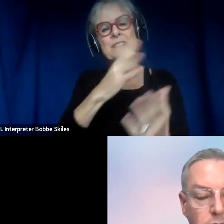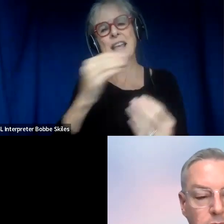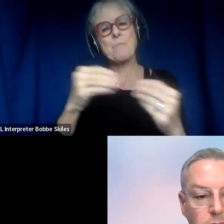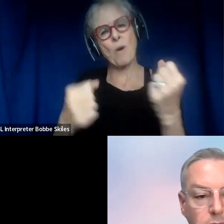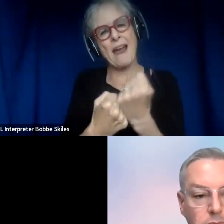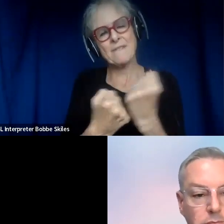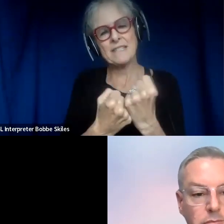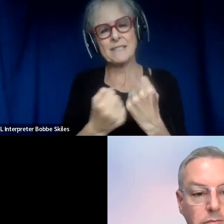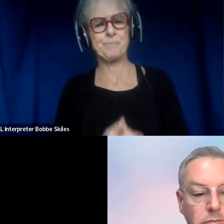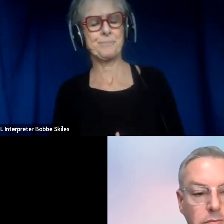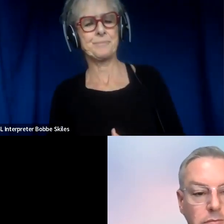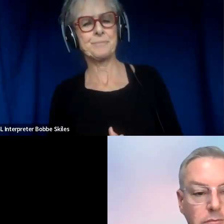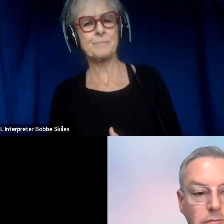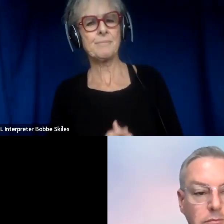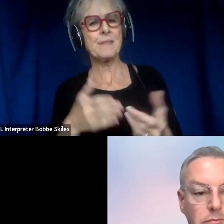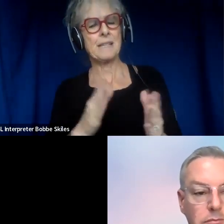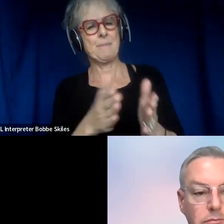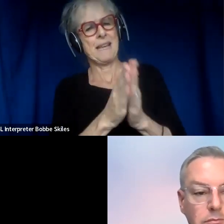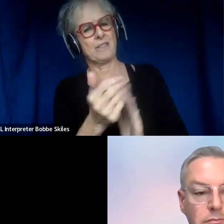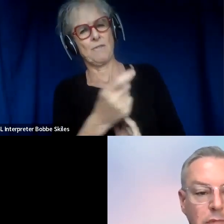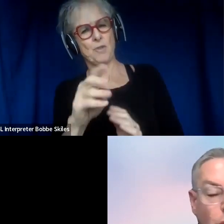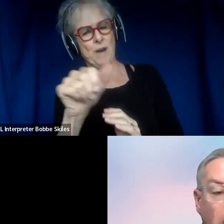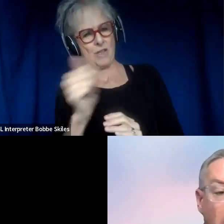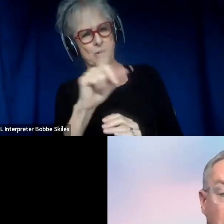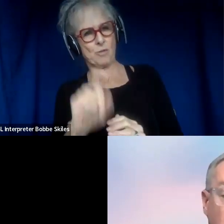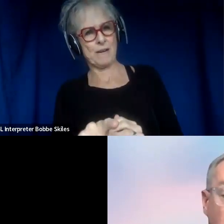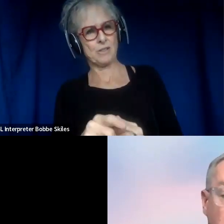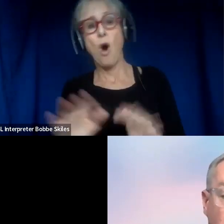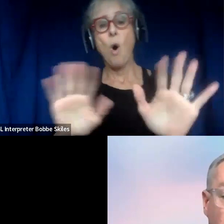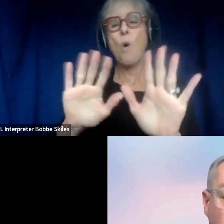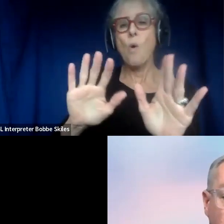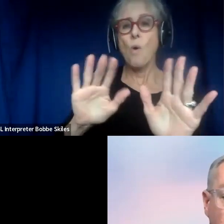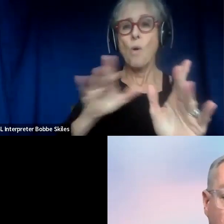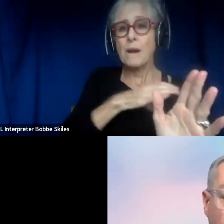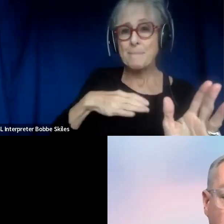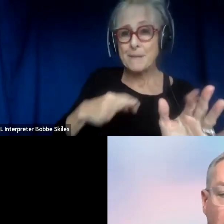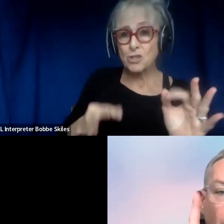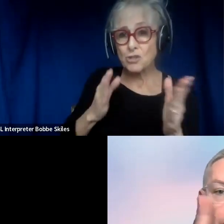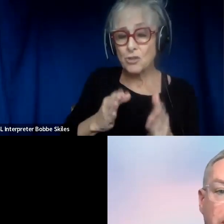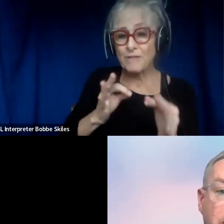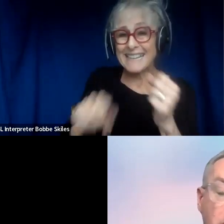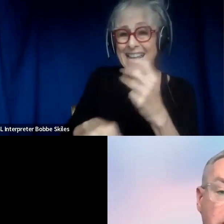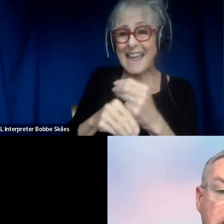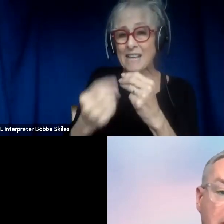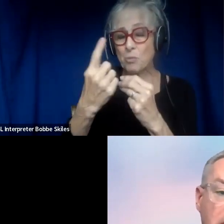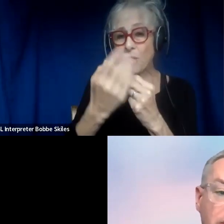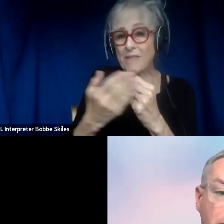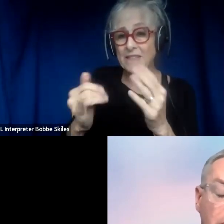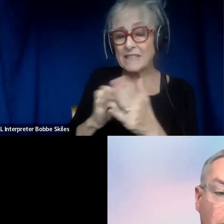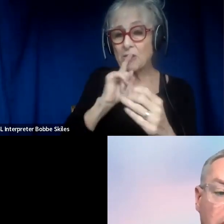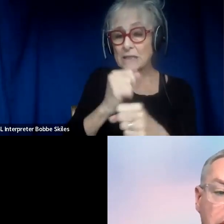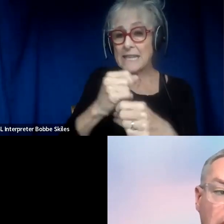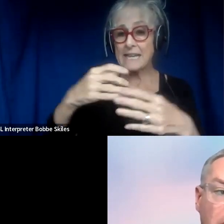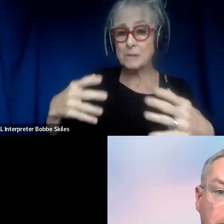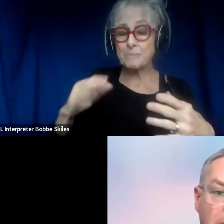Let me ask a few other questions that you may or may not. Oh, look, Commissioner, if I could, add to that. One thing that really expanded our